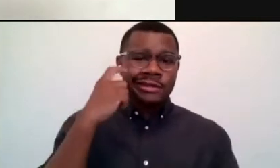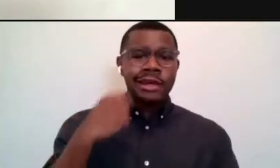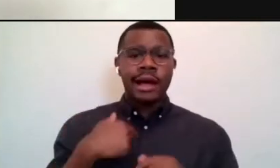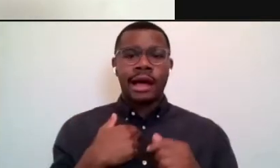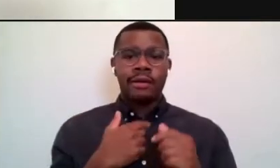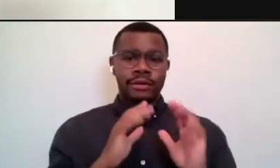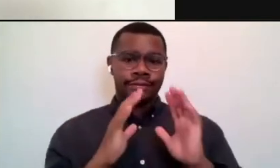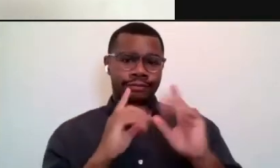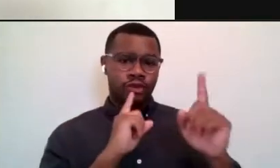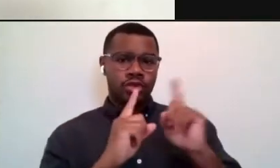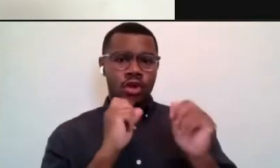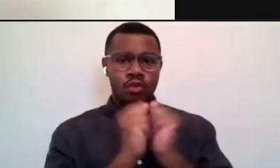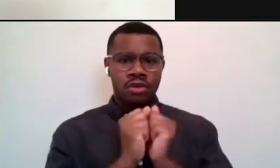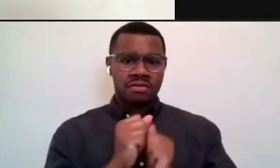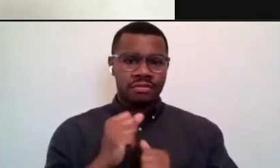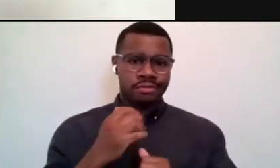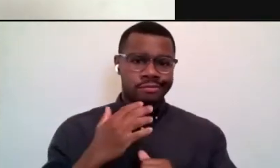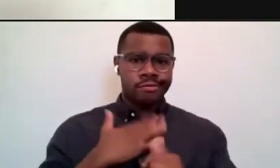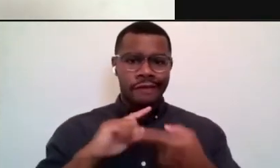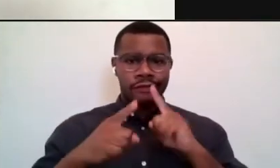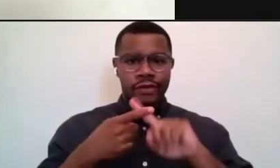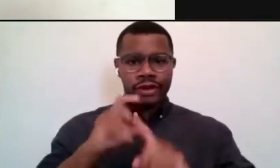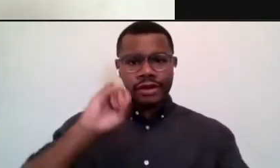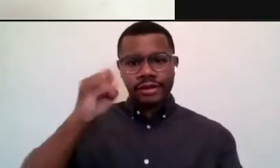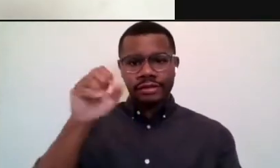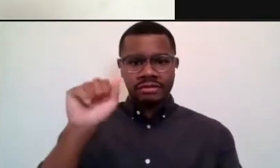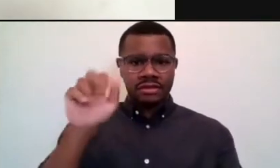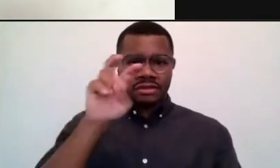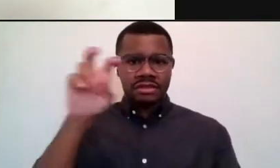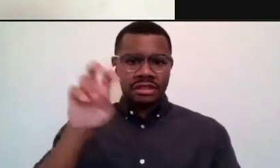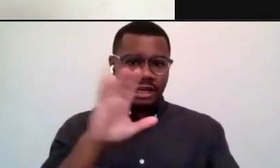saying, you know,